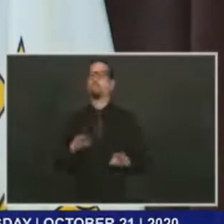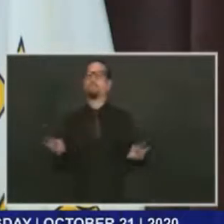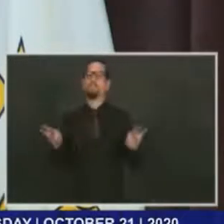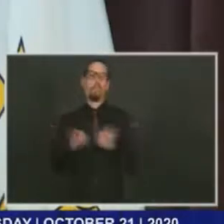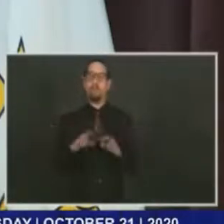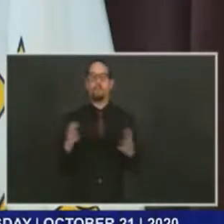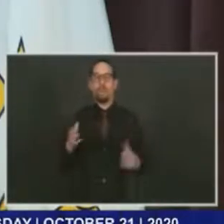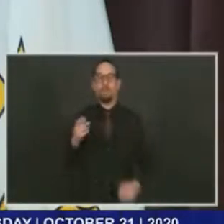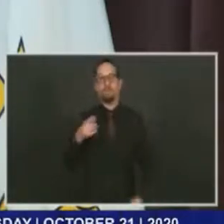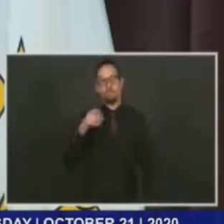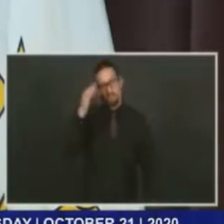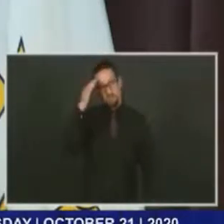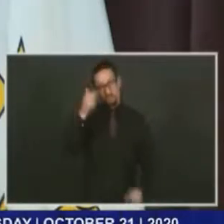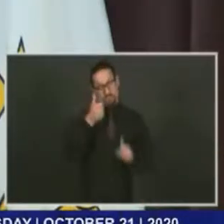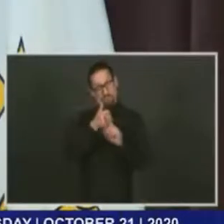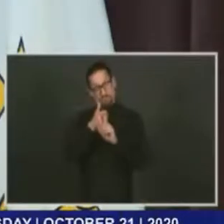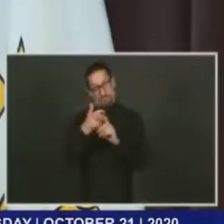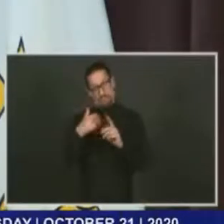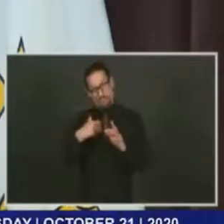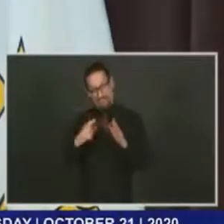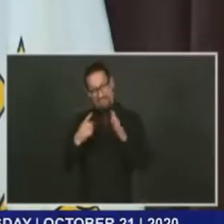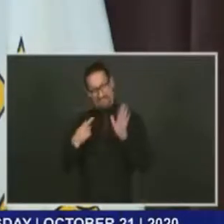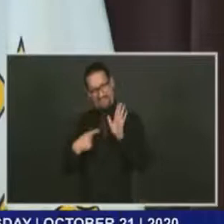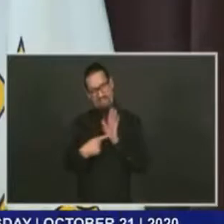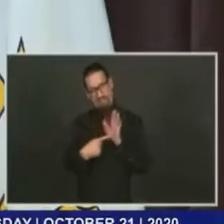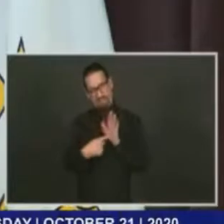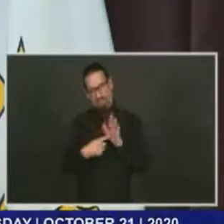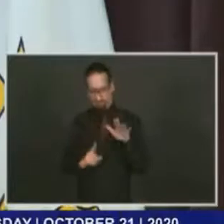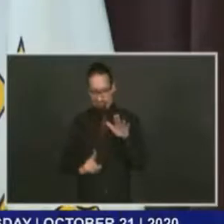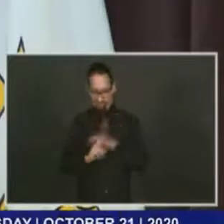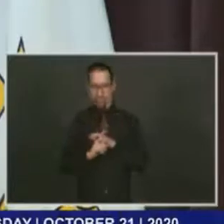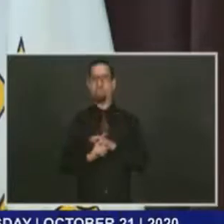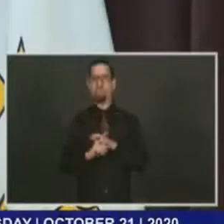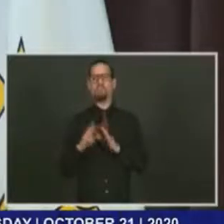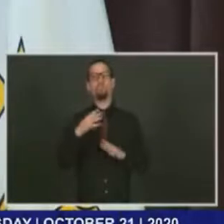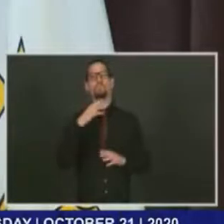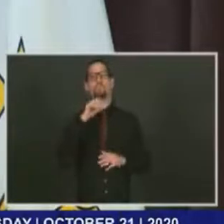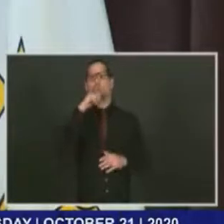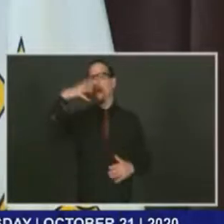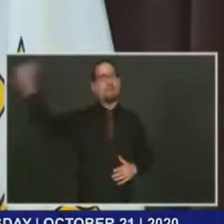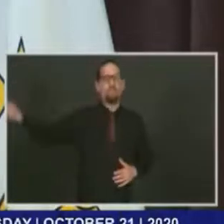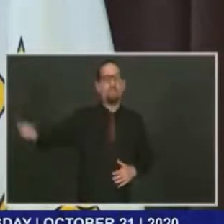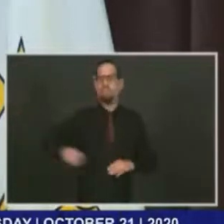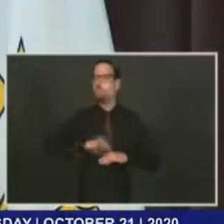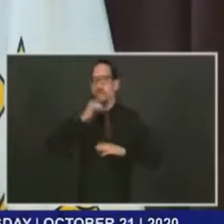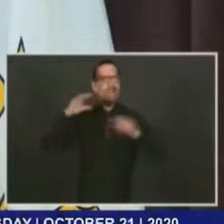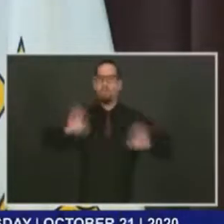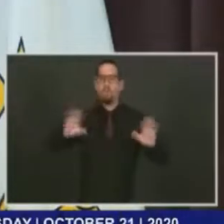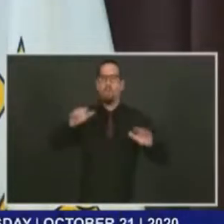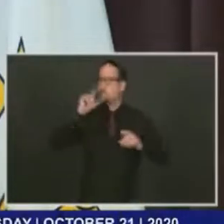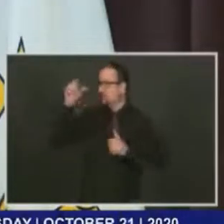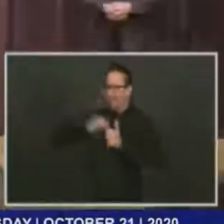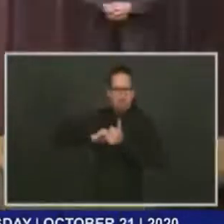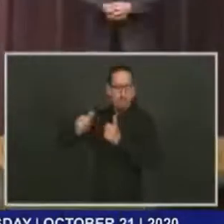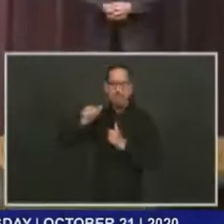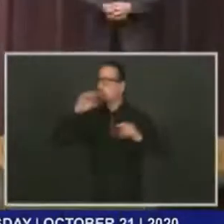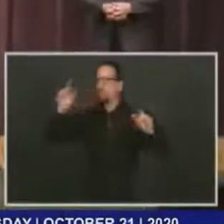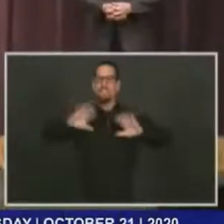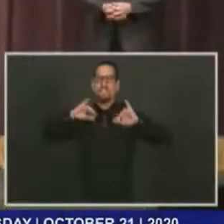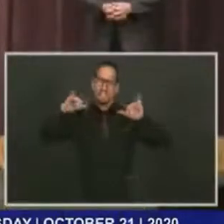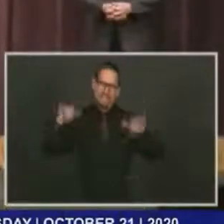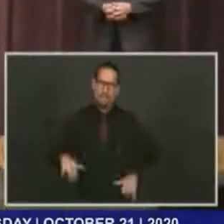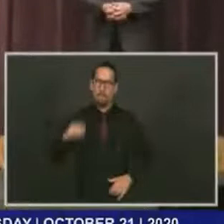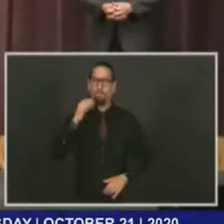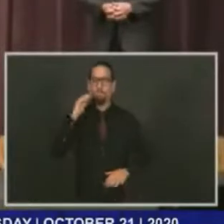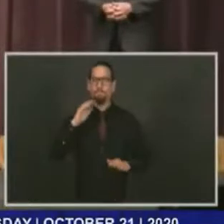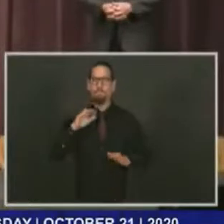knowing if symptoms are present, you need to not be outside and get tested immediately. Doctor,